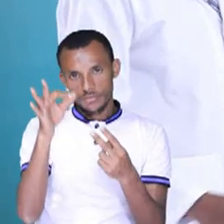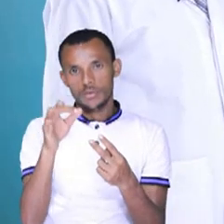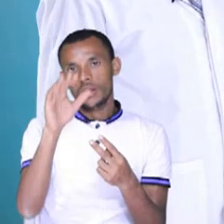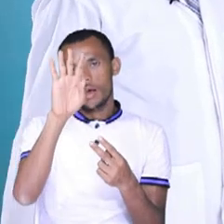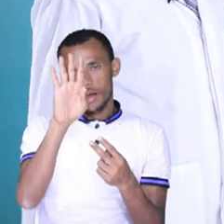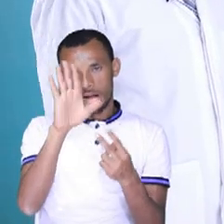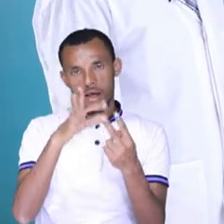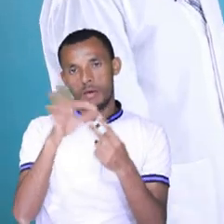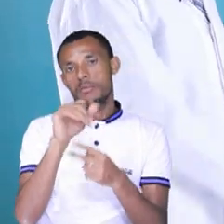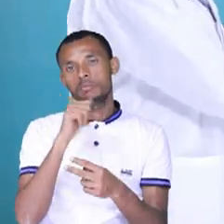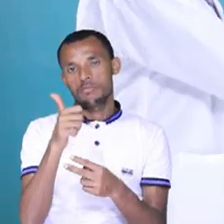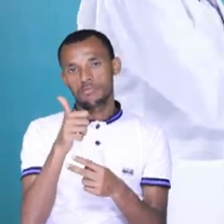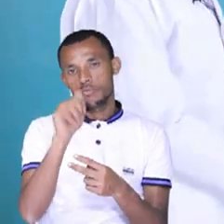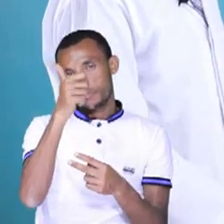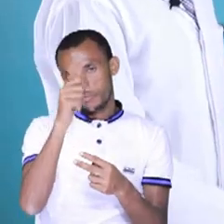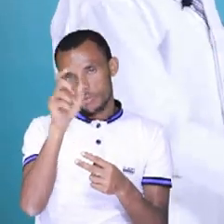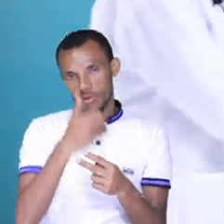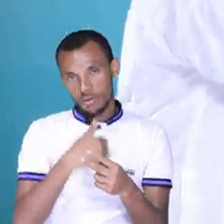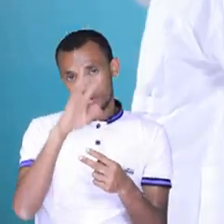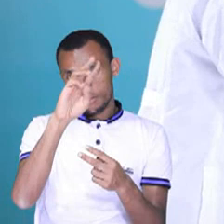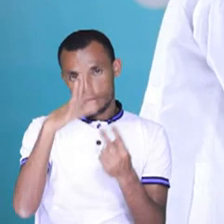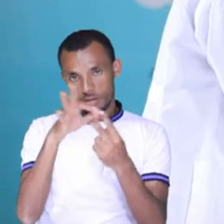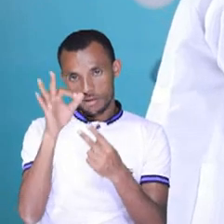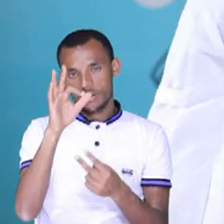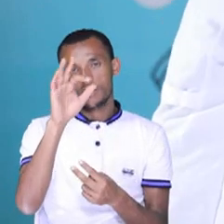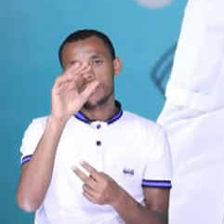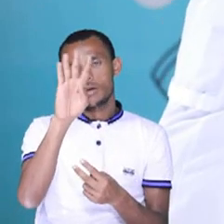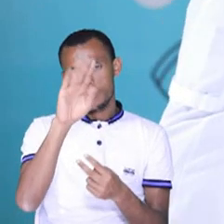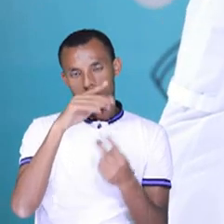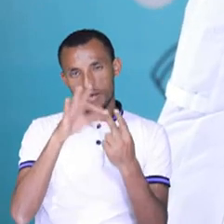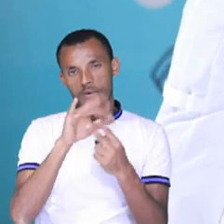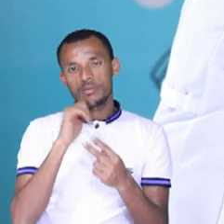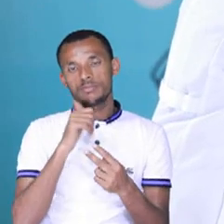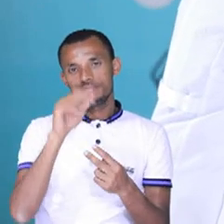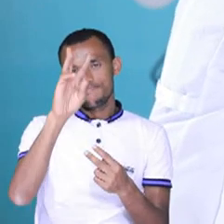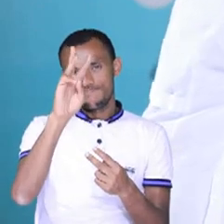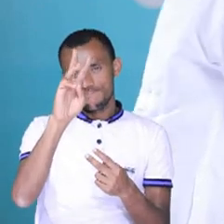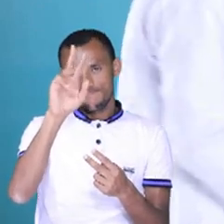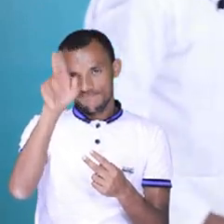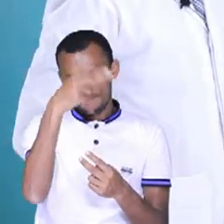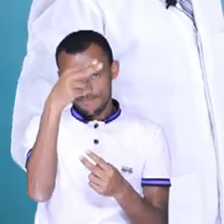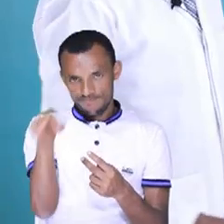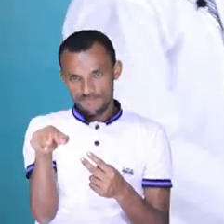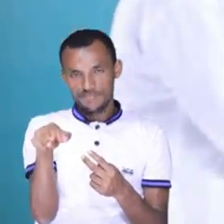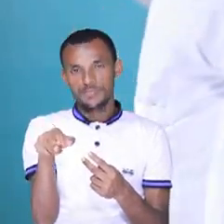them are not selected equations. So when you simplify, you can cancel 6 factorial